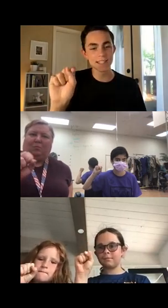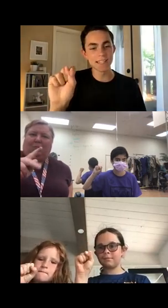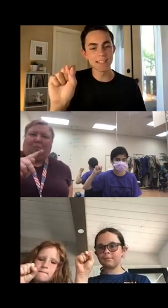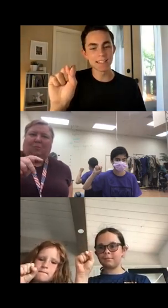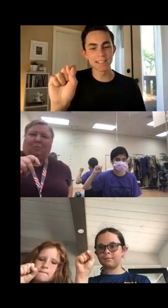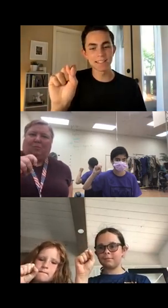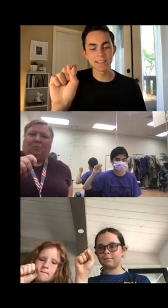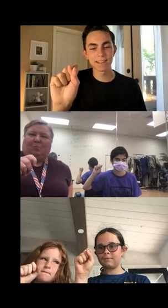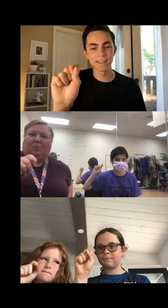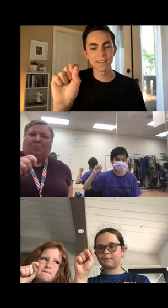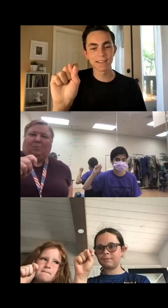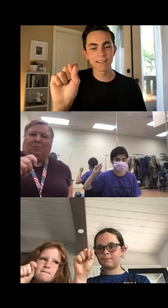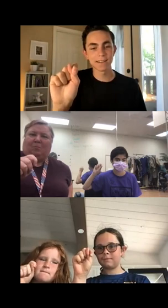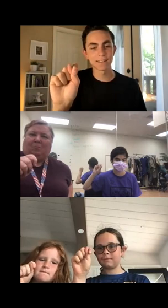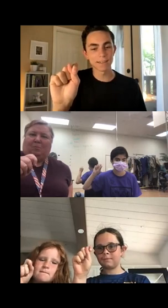T,